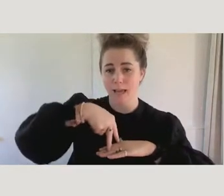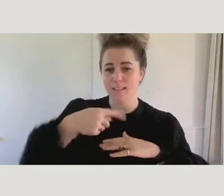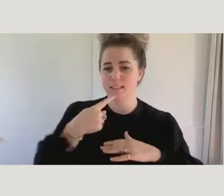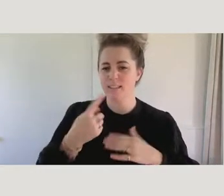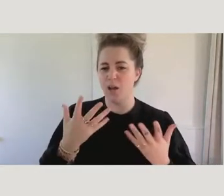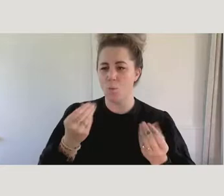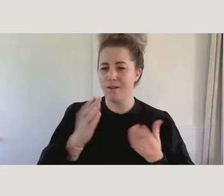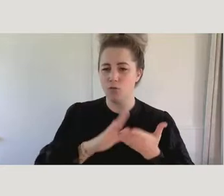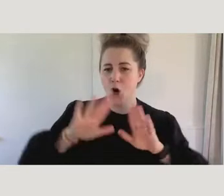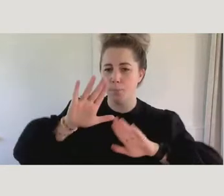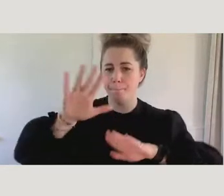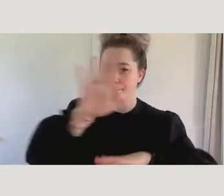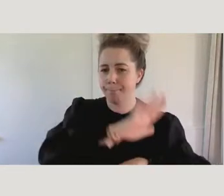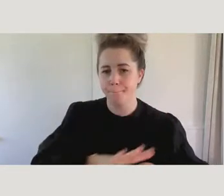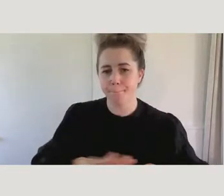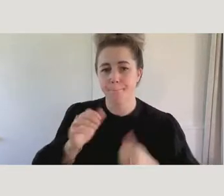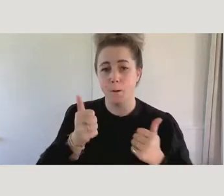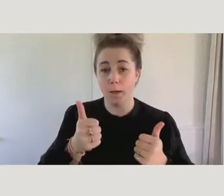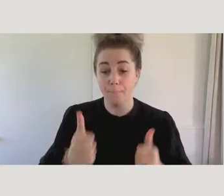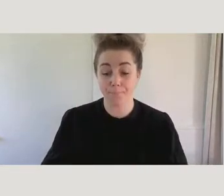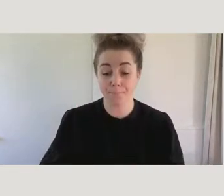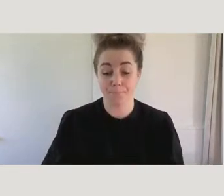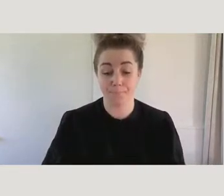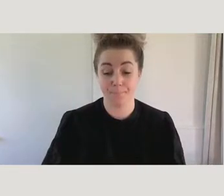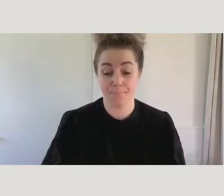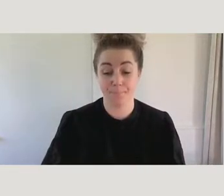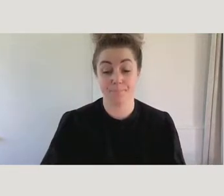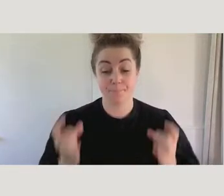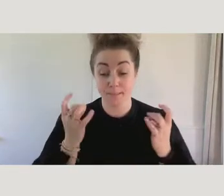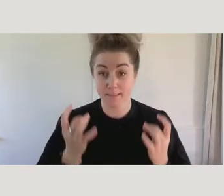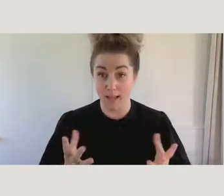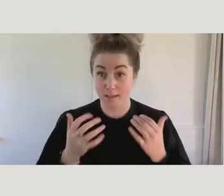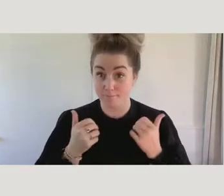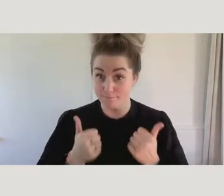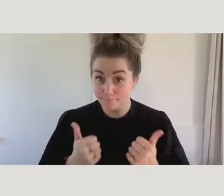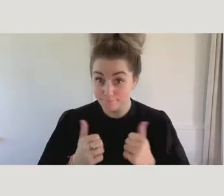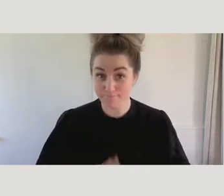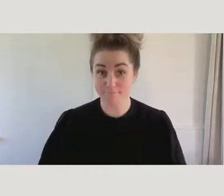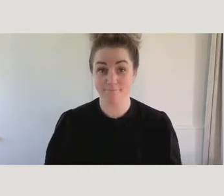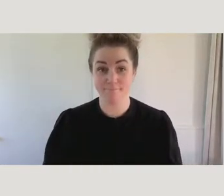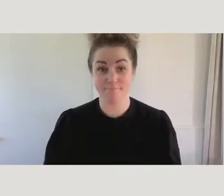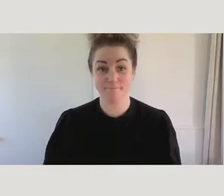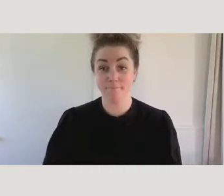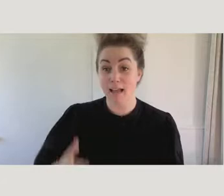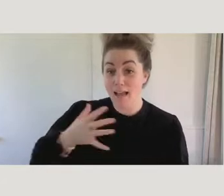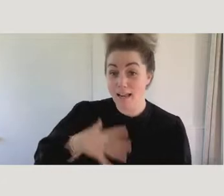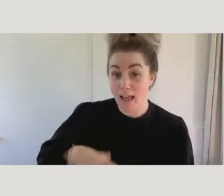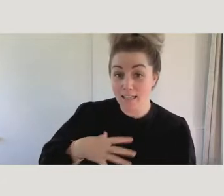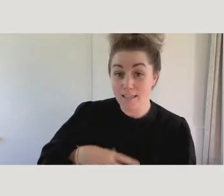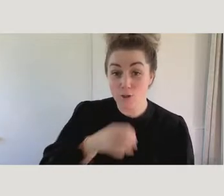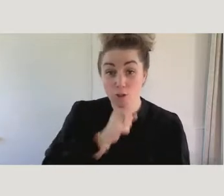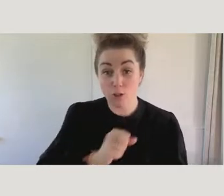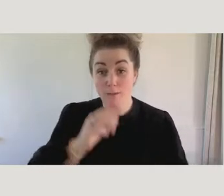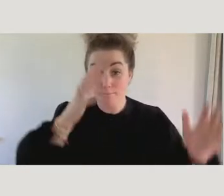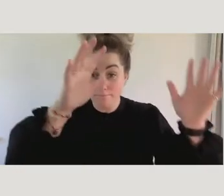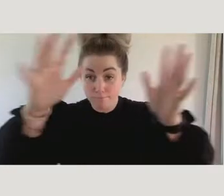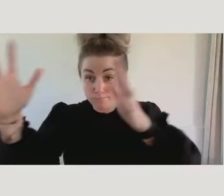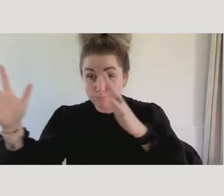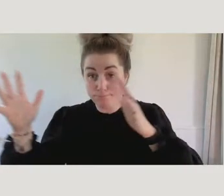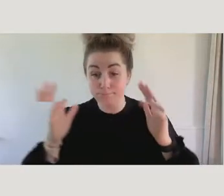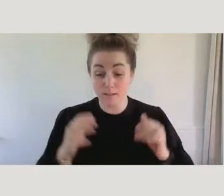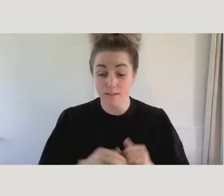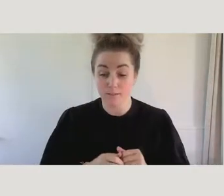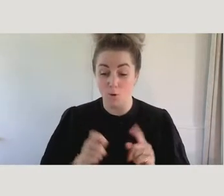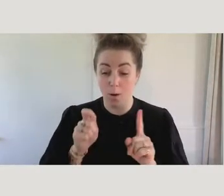Motu you are from okay which means we are starting ladies and Gentlemen please put your hands together for pip